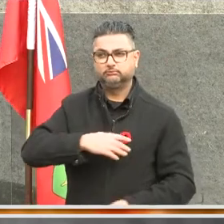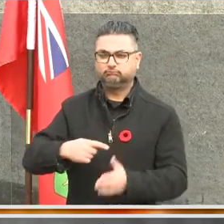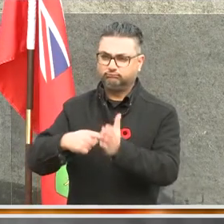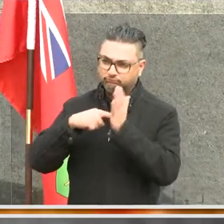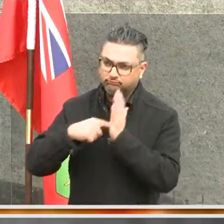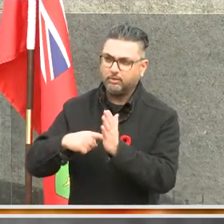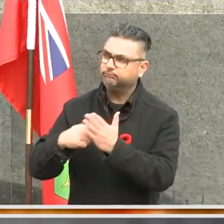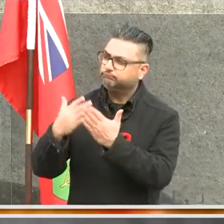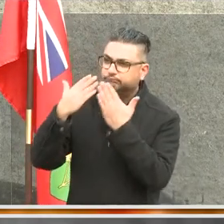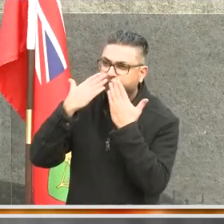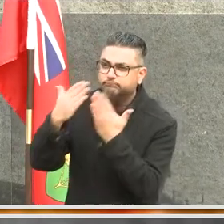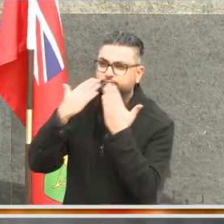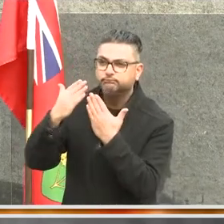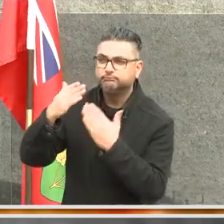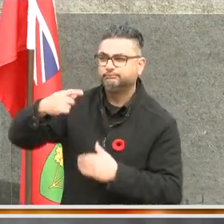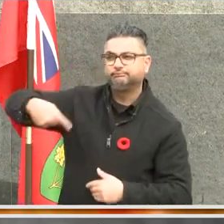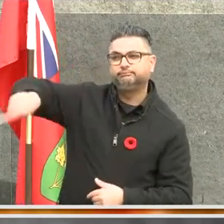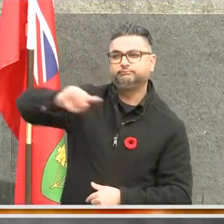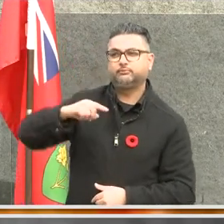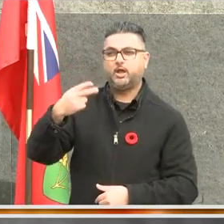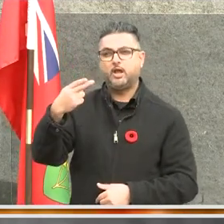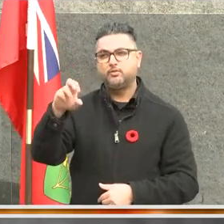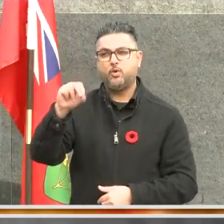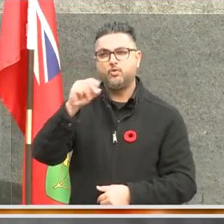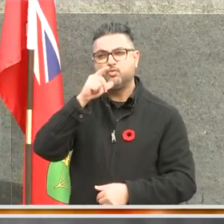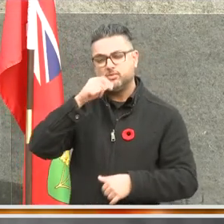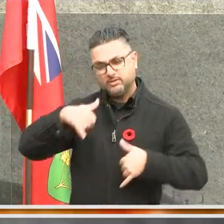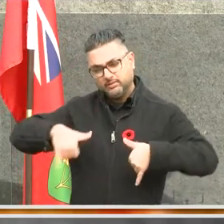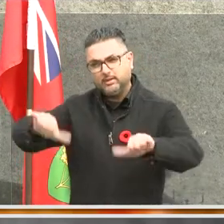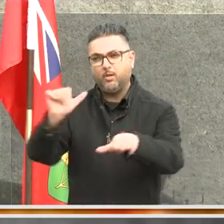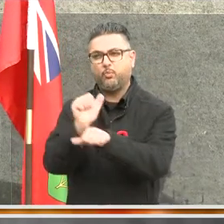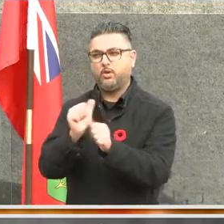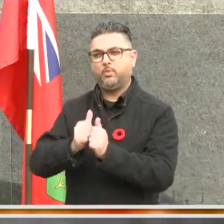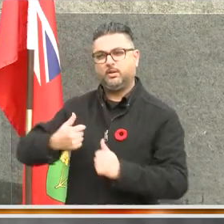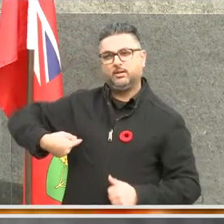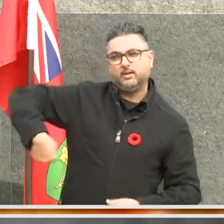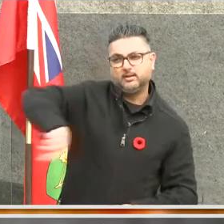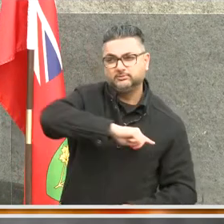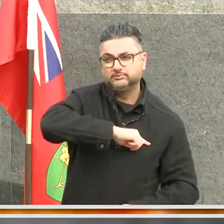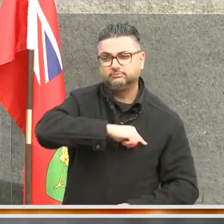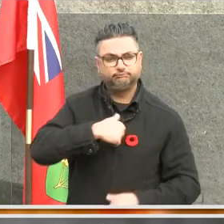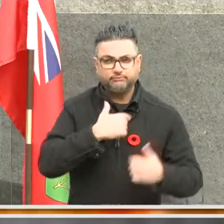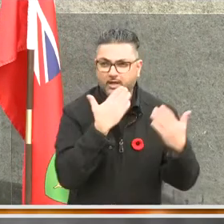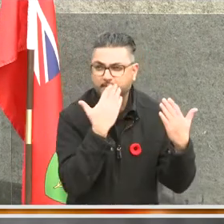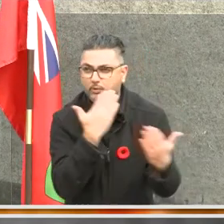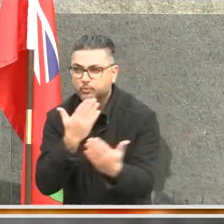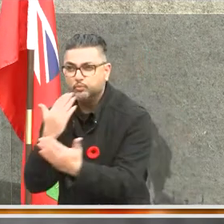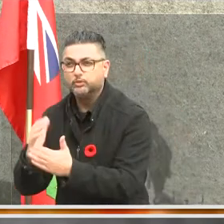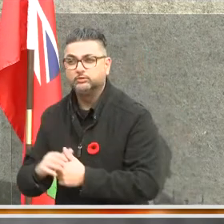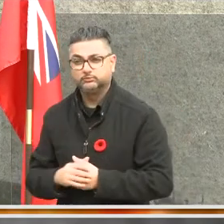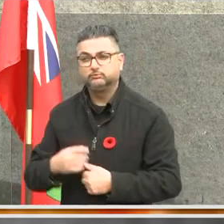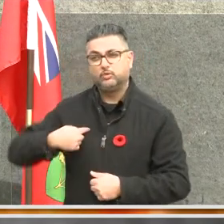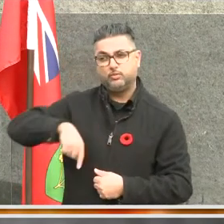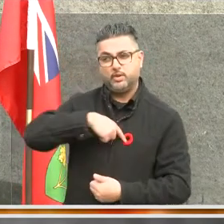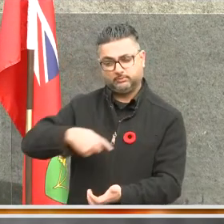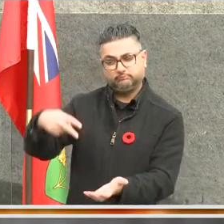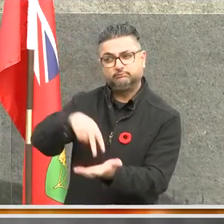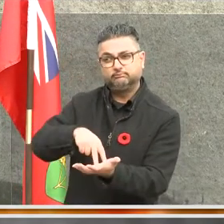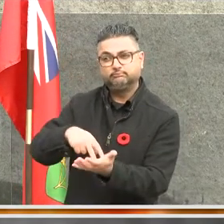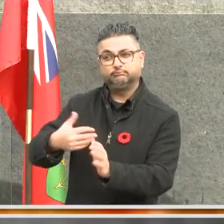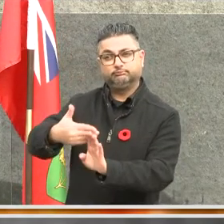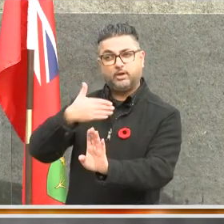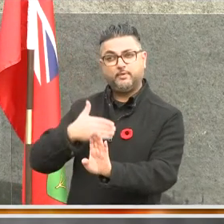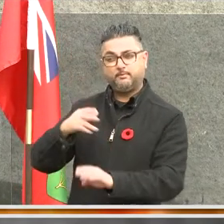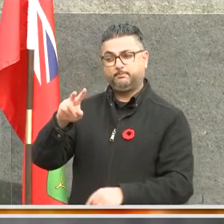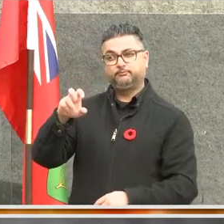gratitude to those heroes who still walk among us. As we stand here before the Veterans Memorial and the